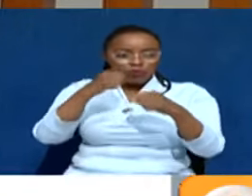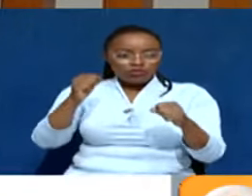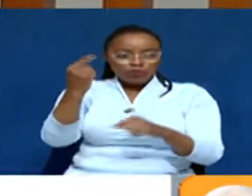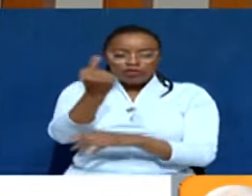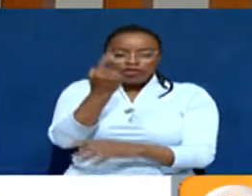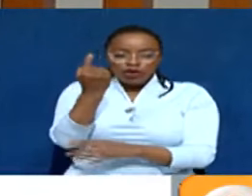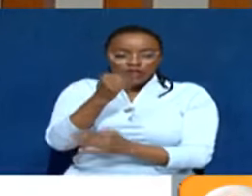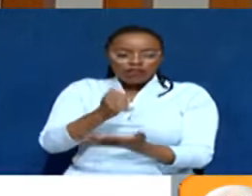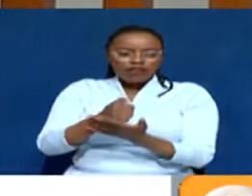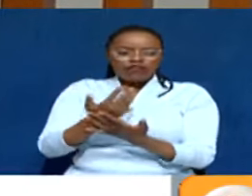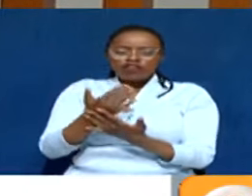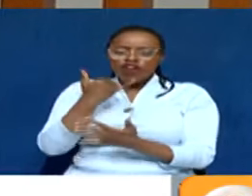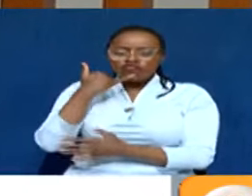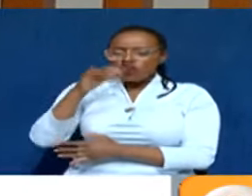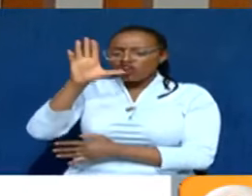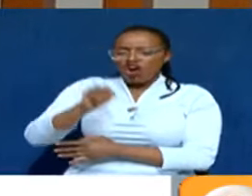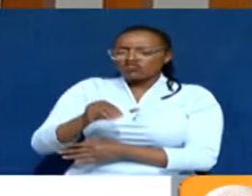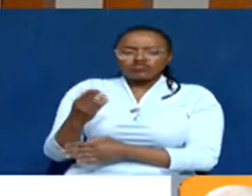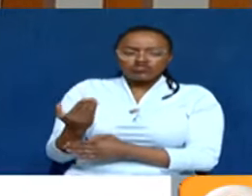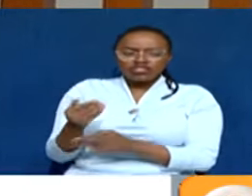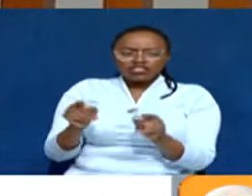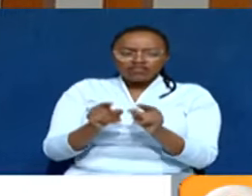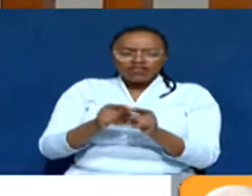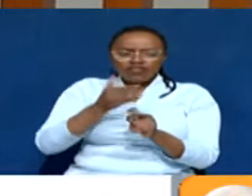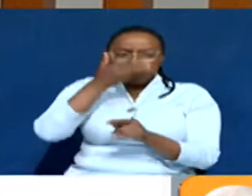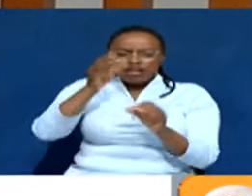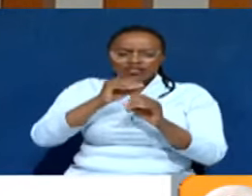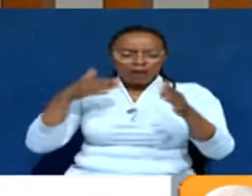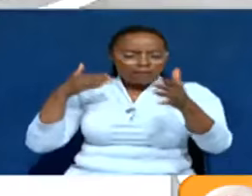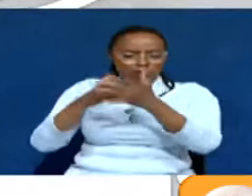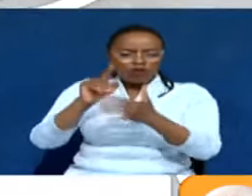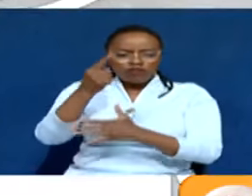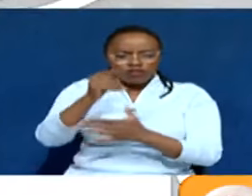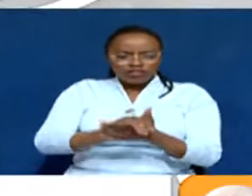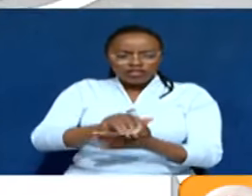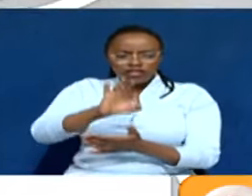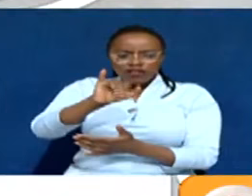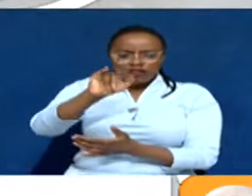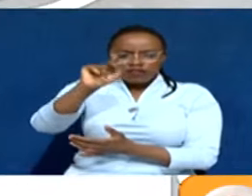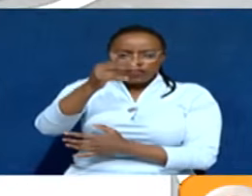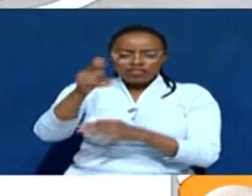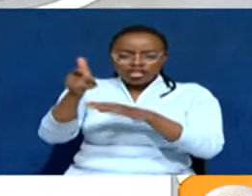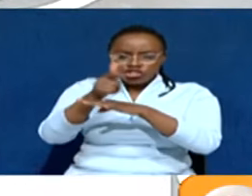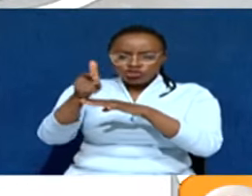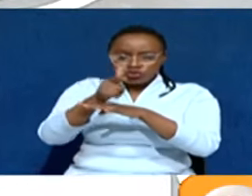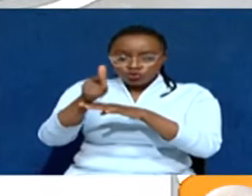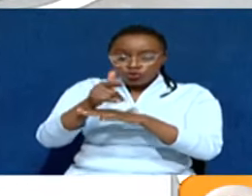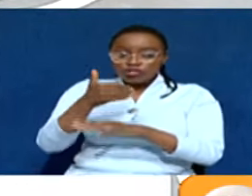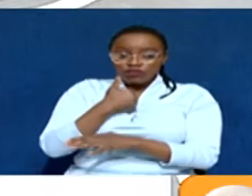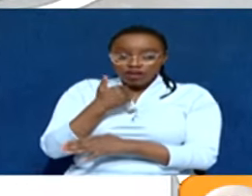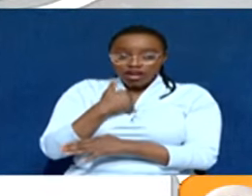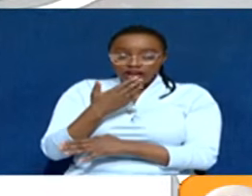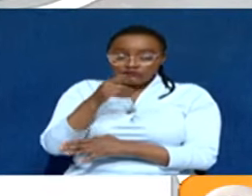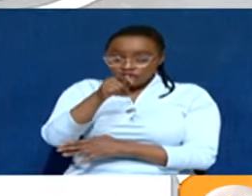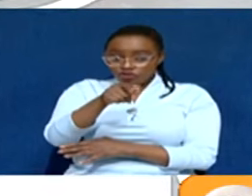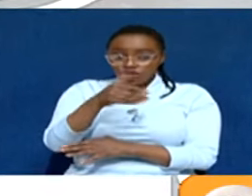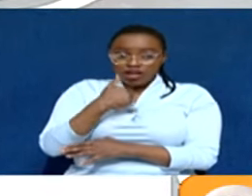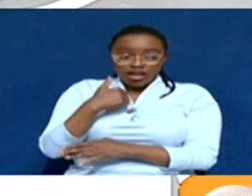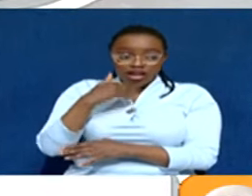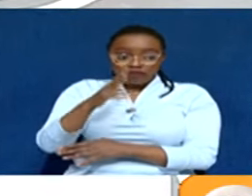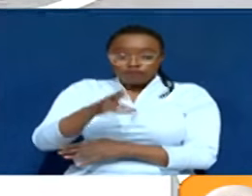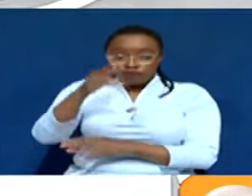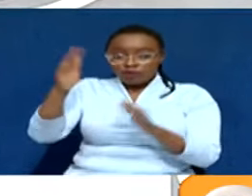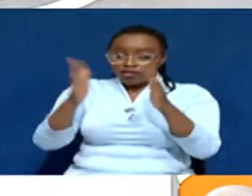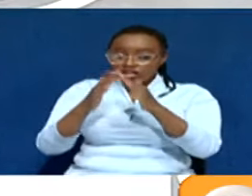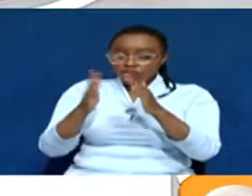The only help they give that they block you. They don't even. They block you. By the way, Faith, they block there's you. A video you shot. In the